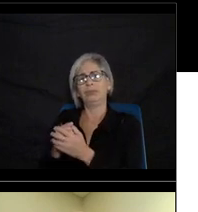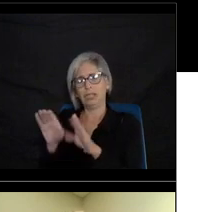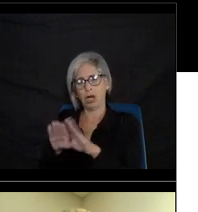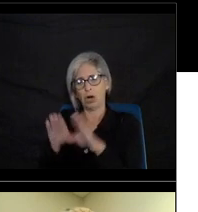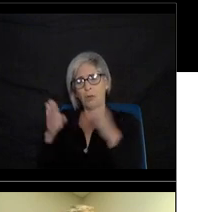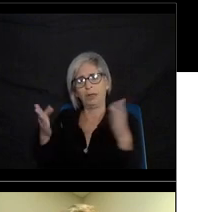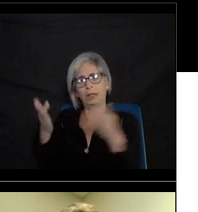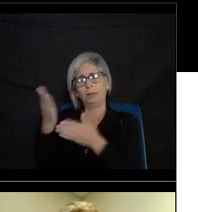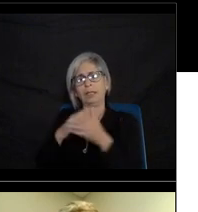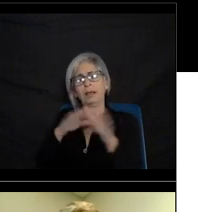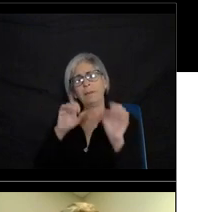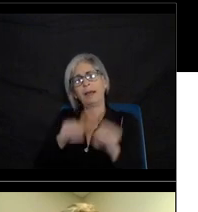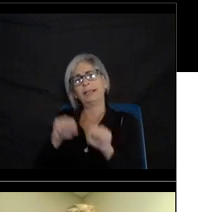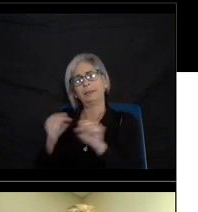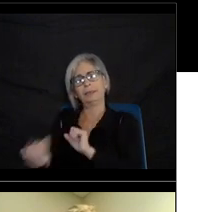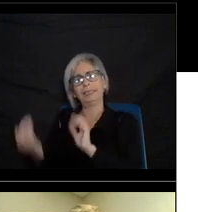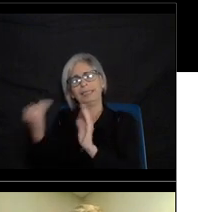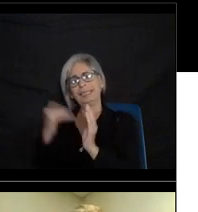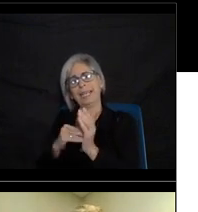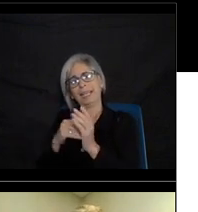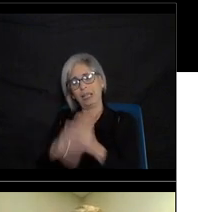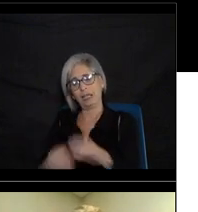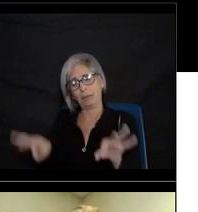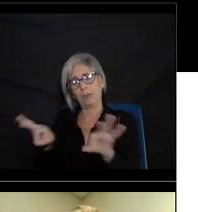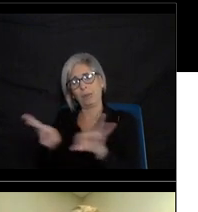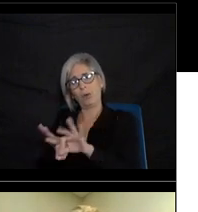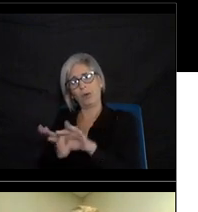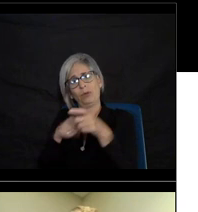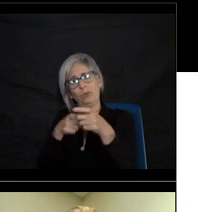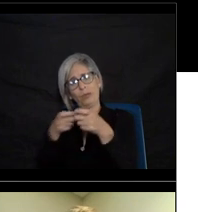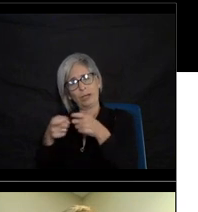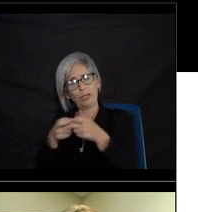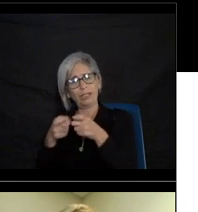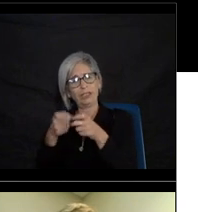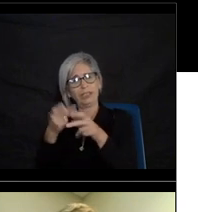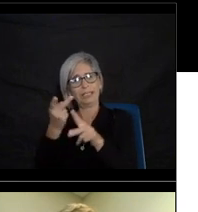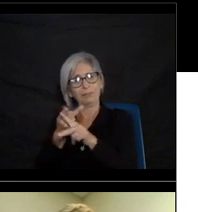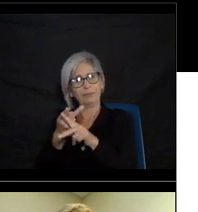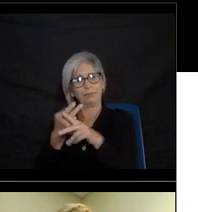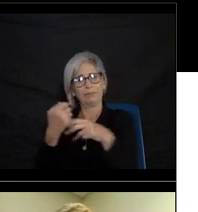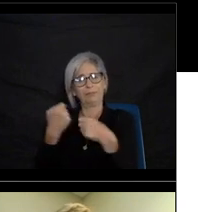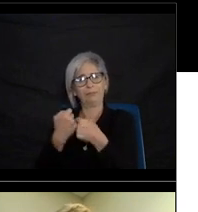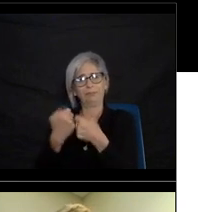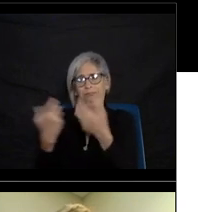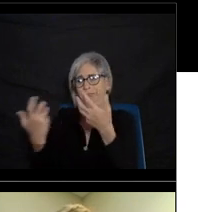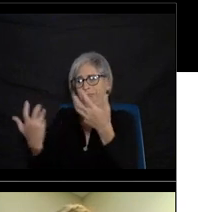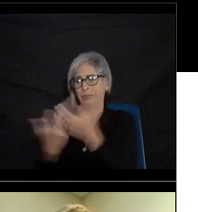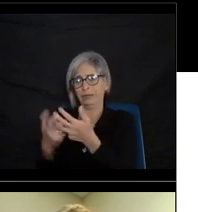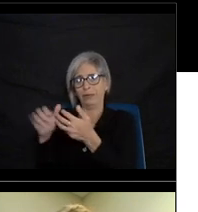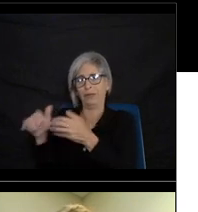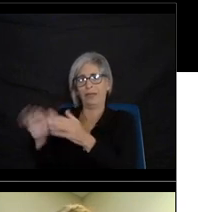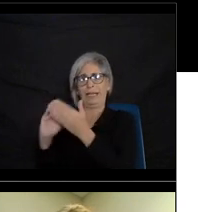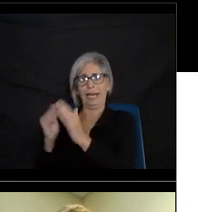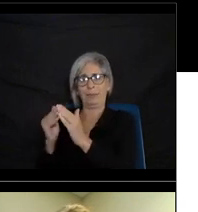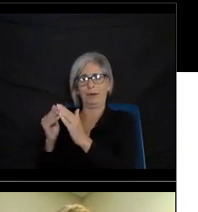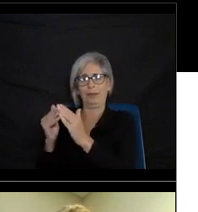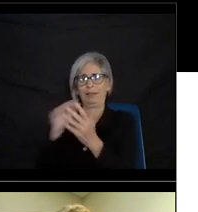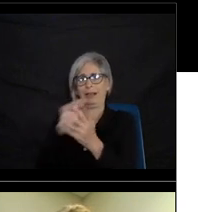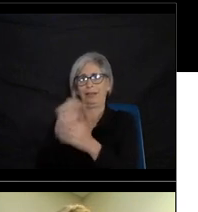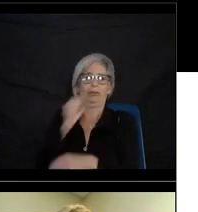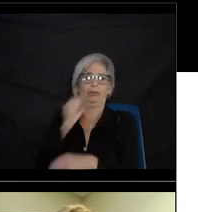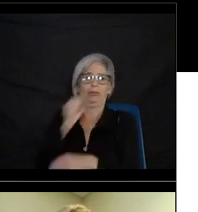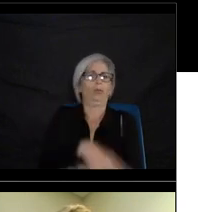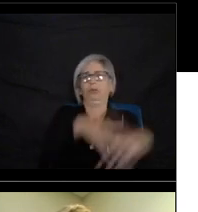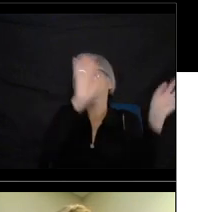some possibilities. And again, the key to the regulations is making sure that they're compatible with the neighborhoods. It's not just something thrown in. It's very